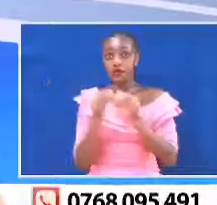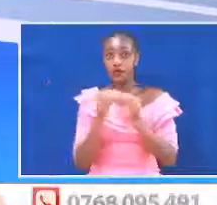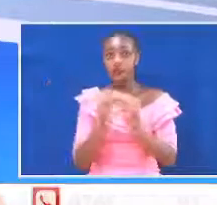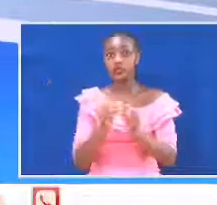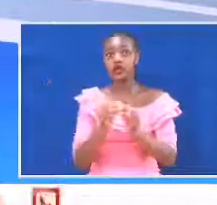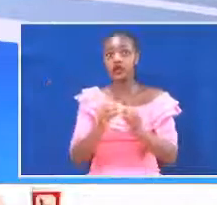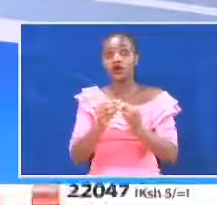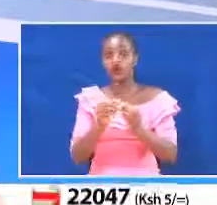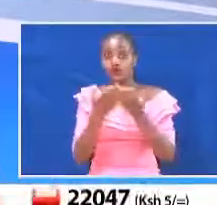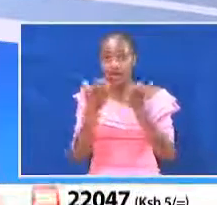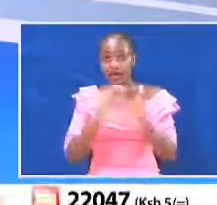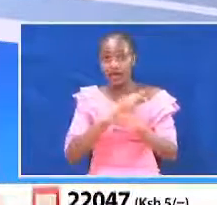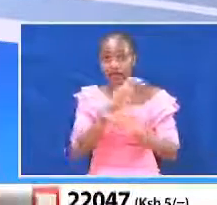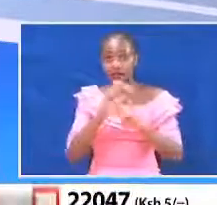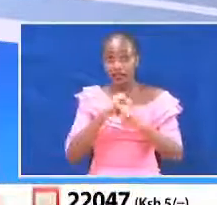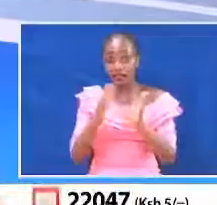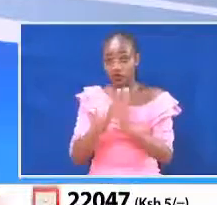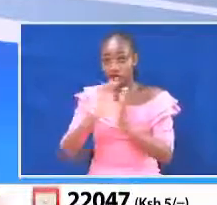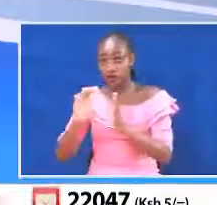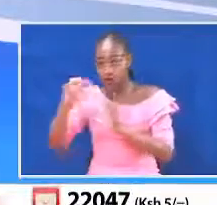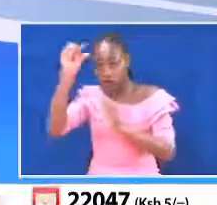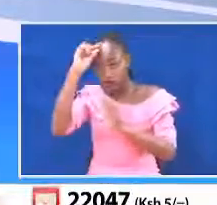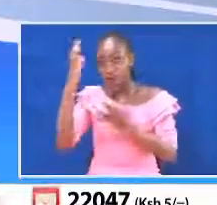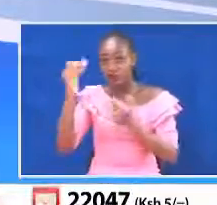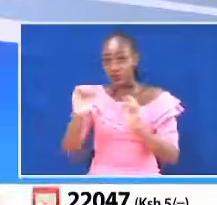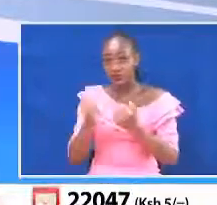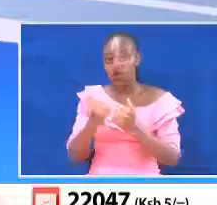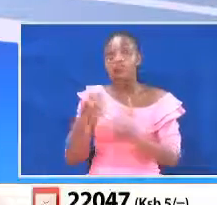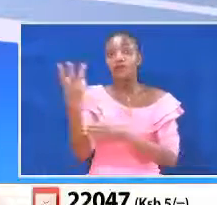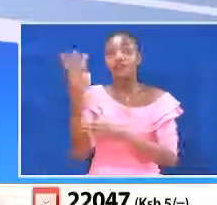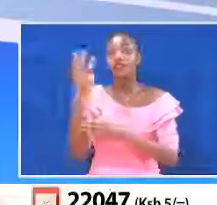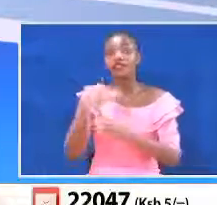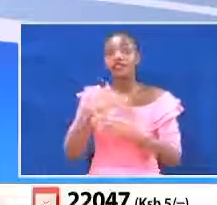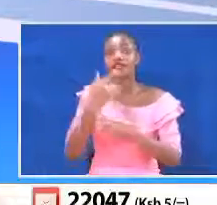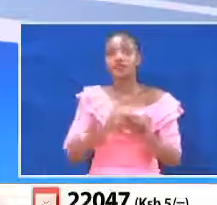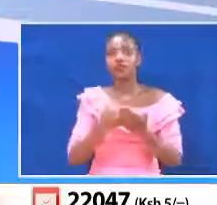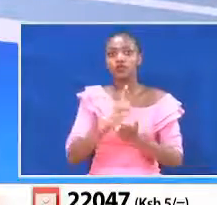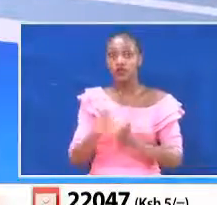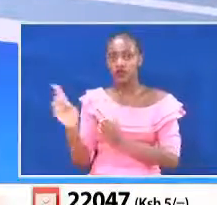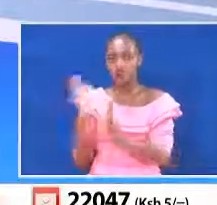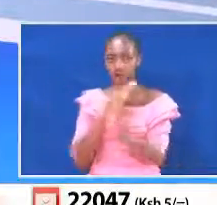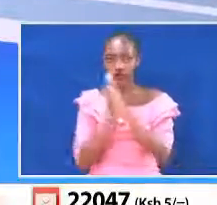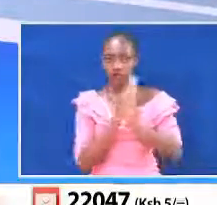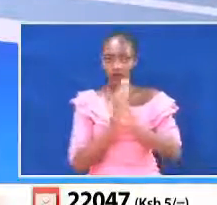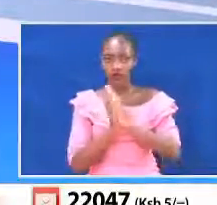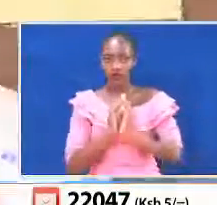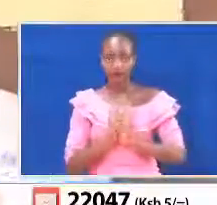of the national and county governments scheduled for Wednesday next week. Nanok Loren reports.